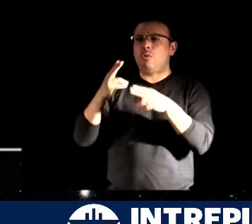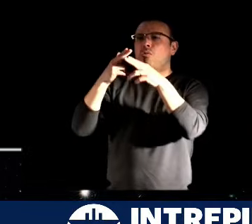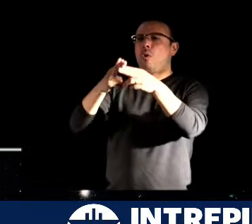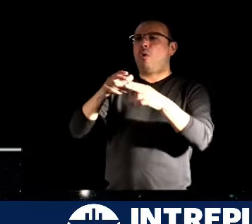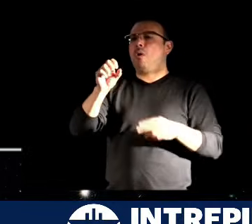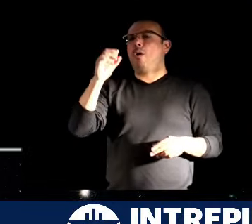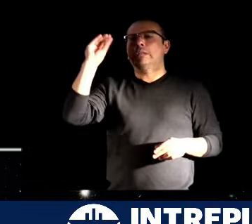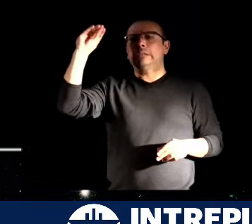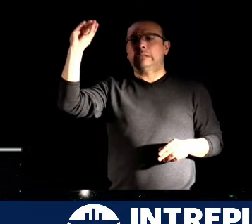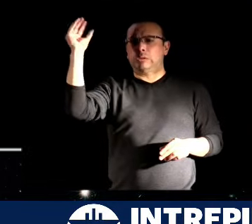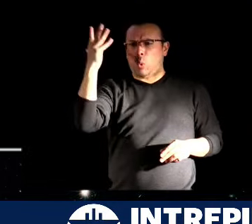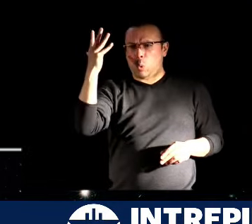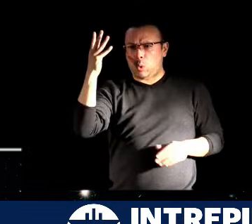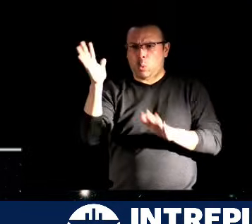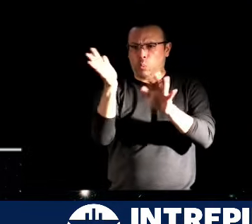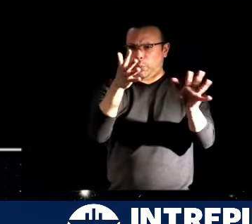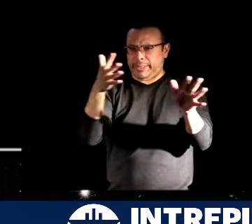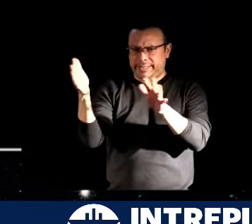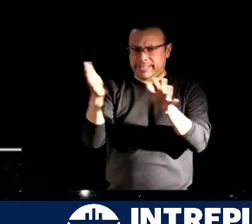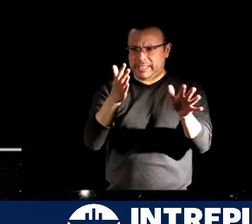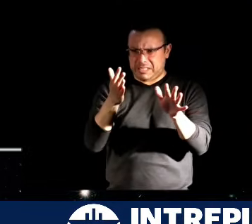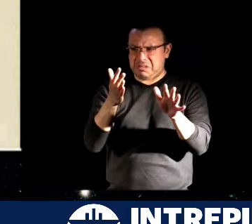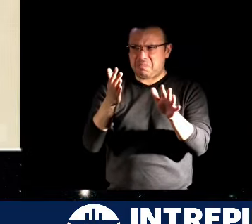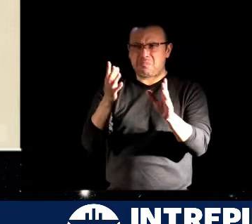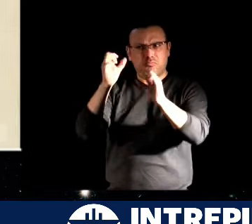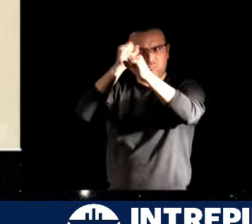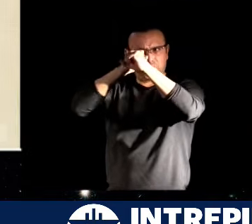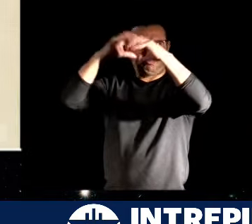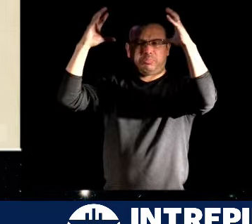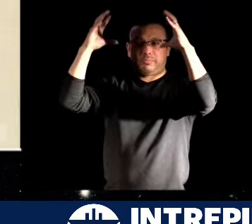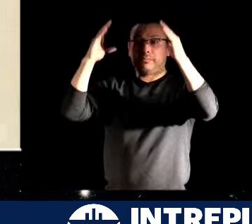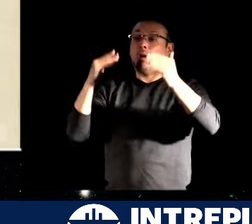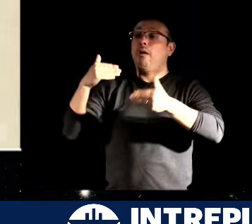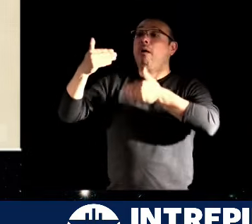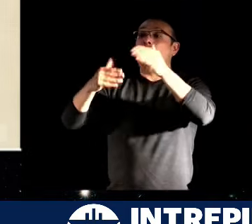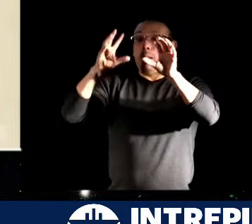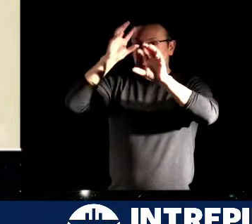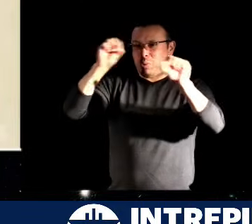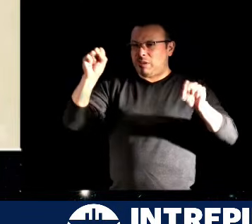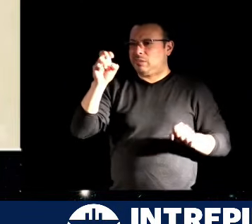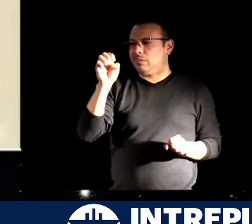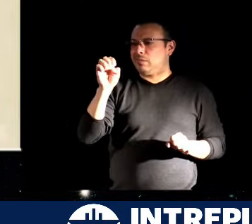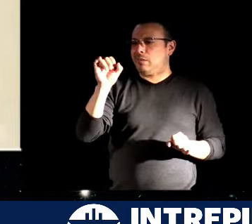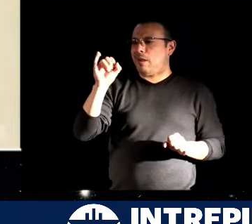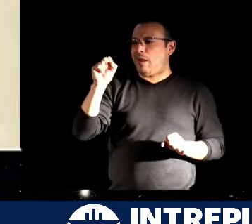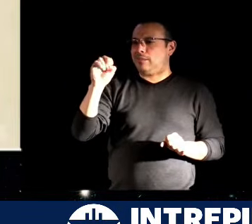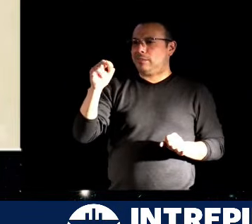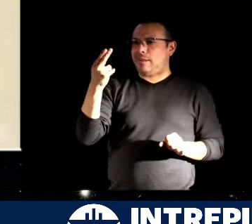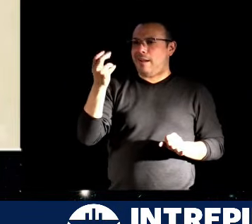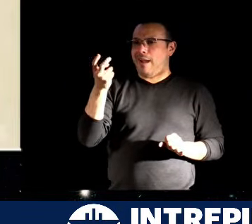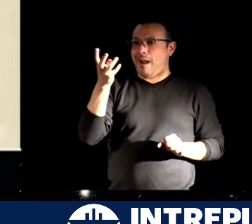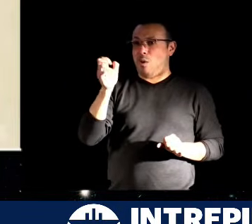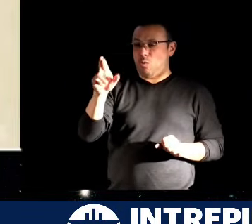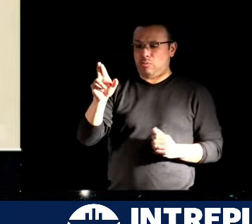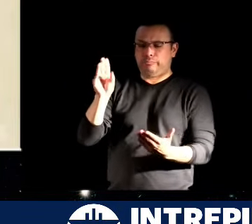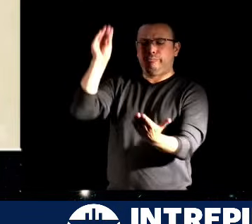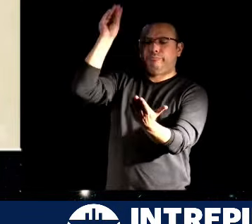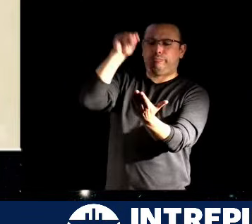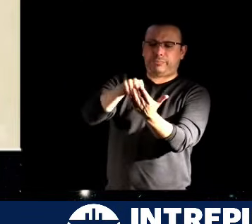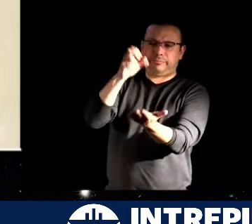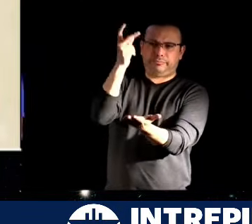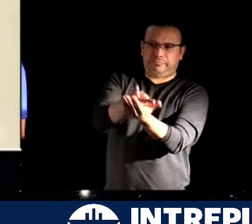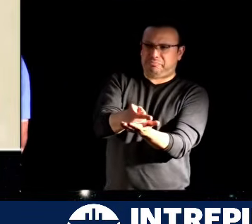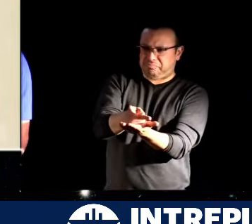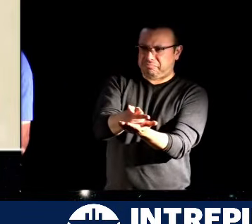And just a year later, President Eisenhower actually started and signed the National Aeronautics and Space Act,